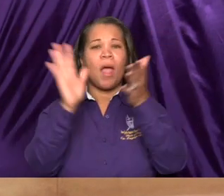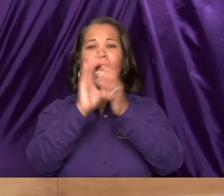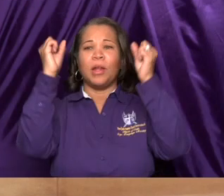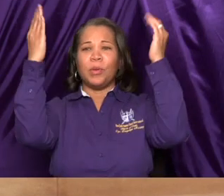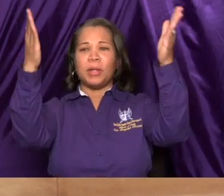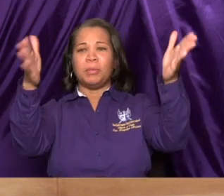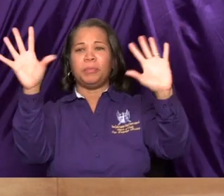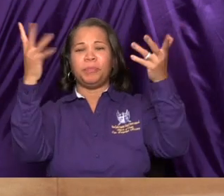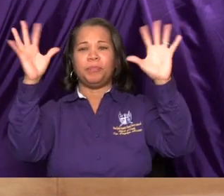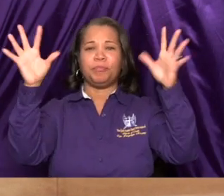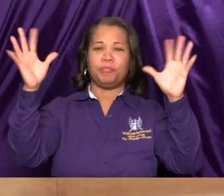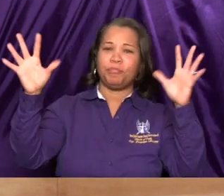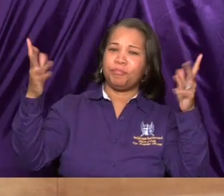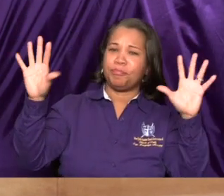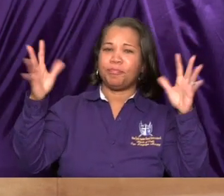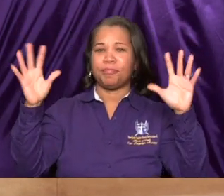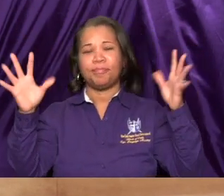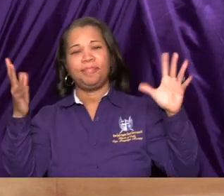Hallelujah.